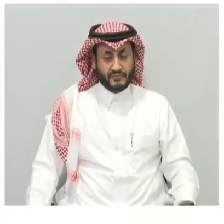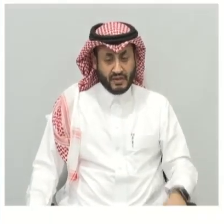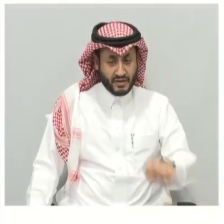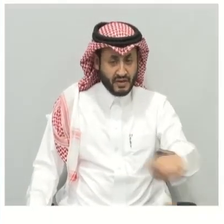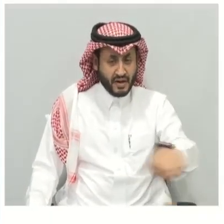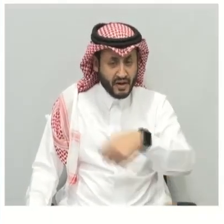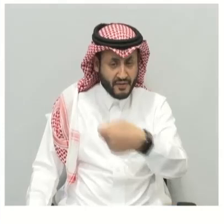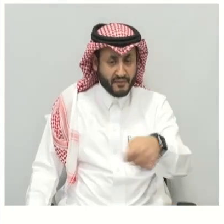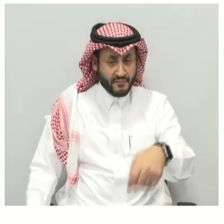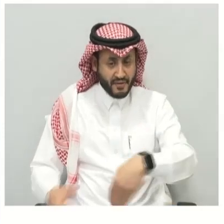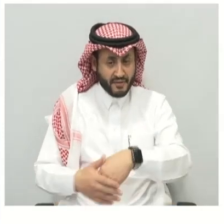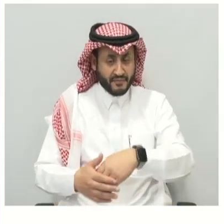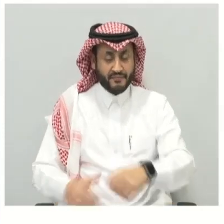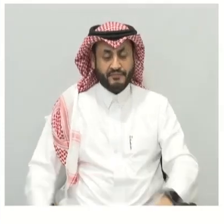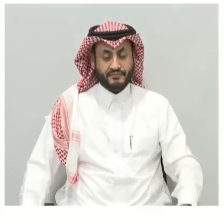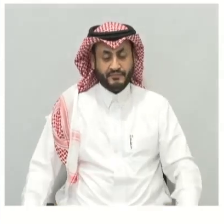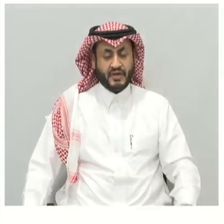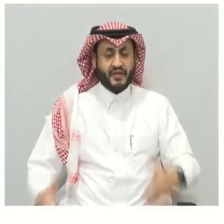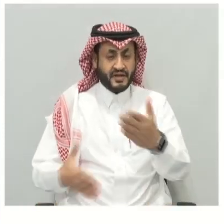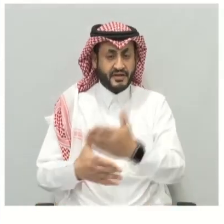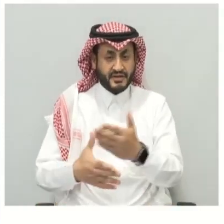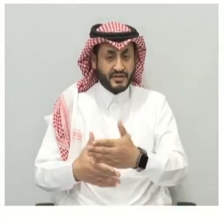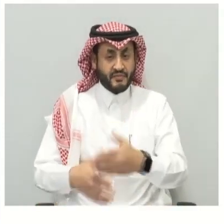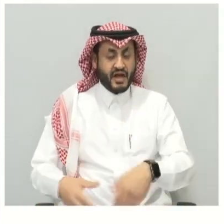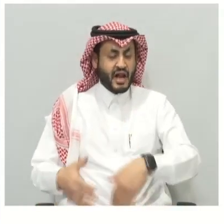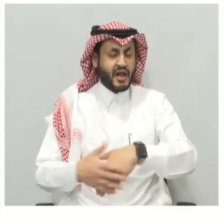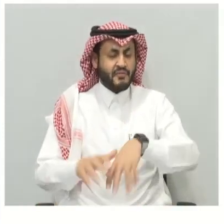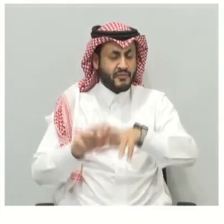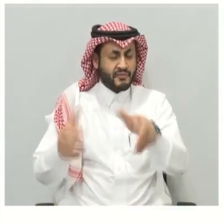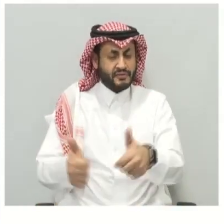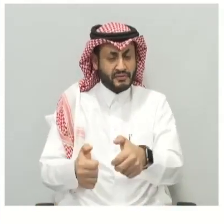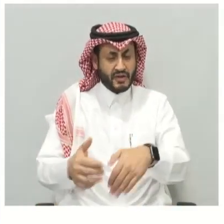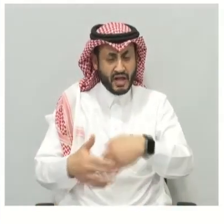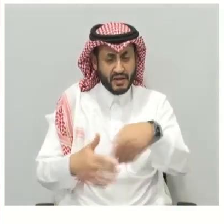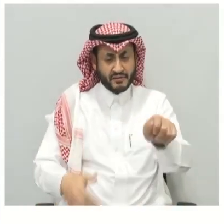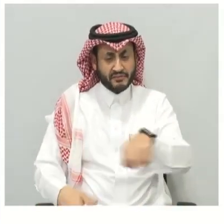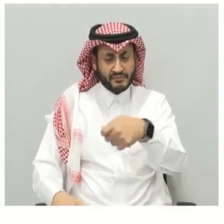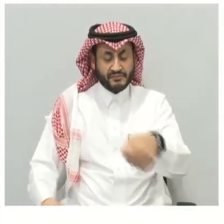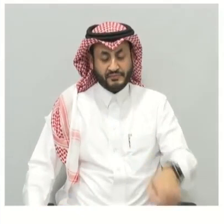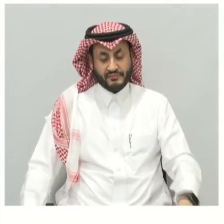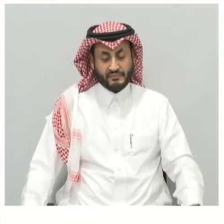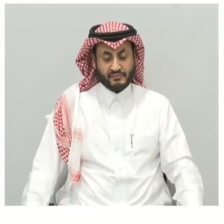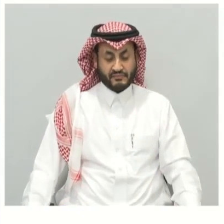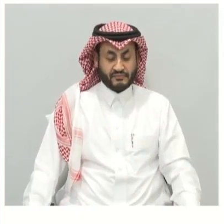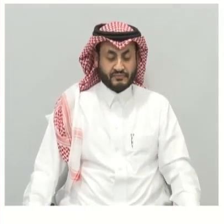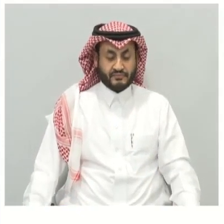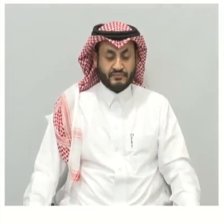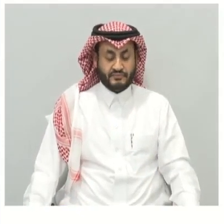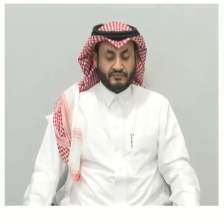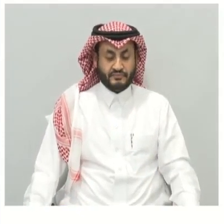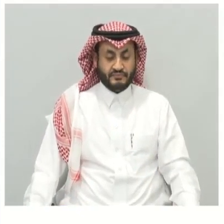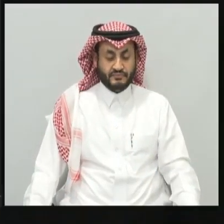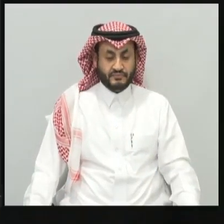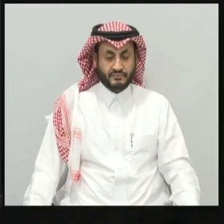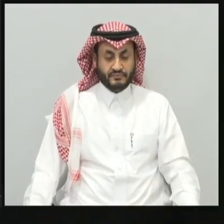famous tennis player. That's why he likes sport, he likes video games, and he also plays tennis.